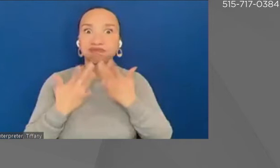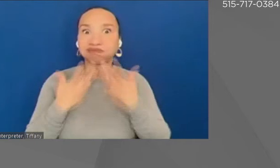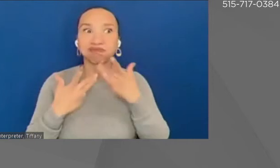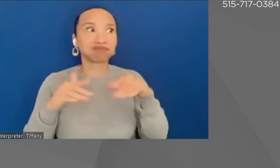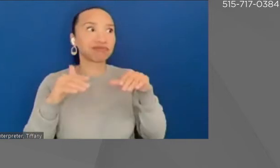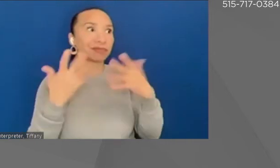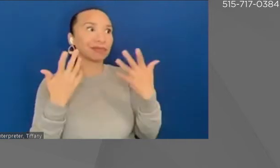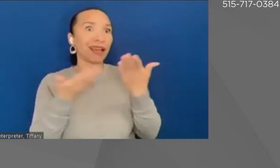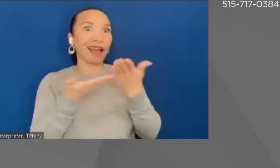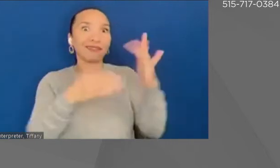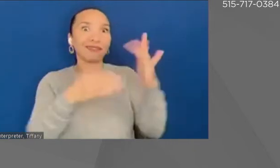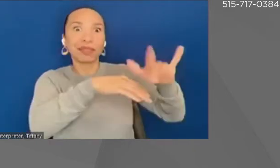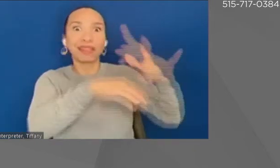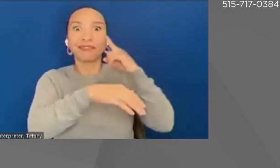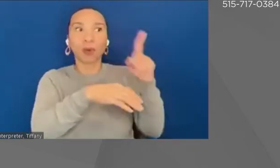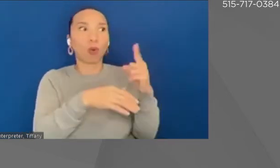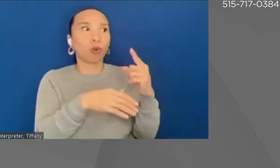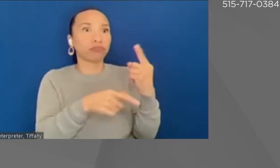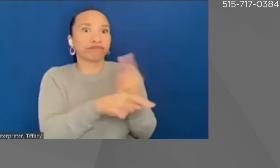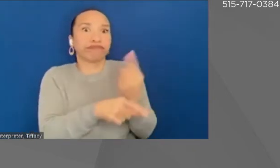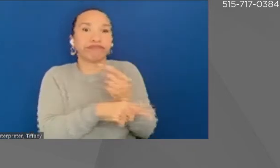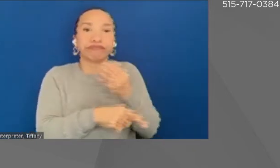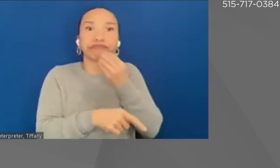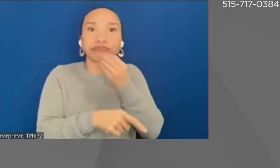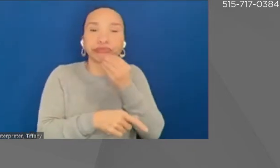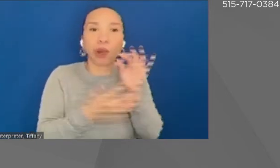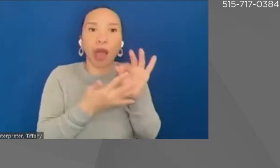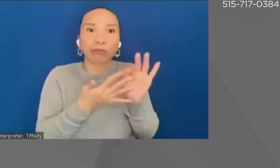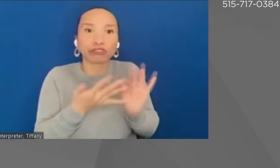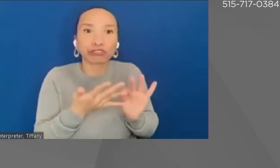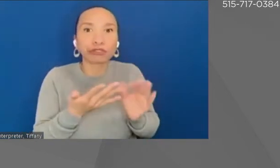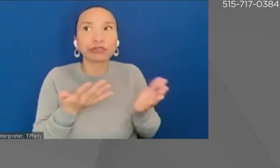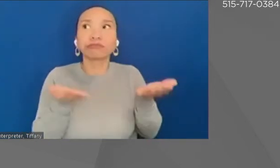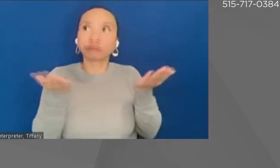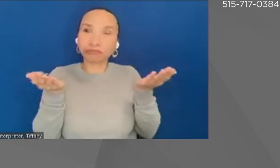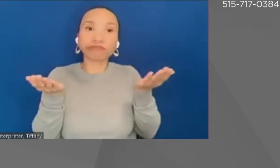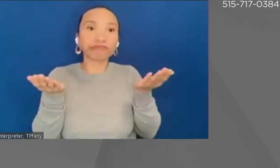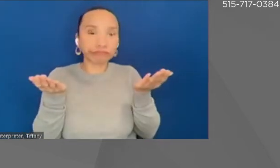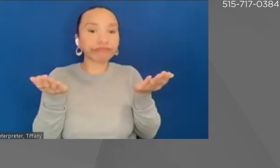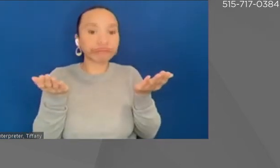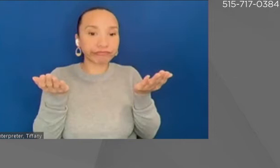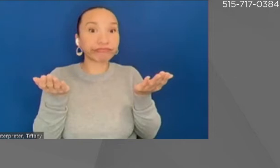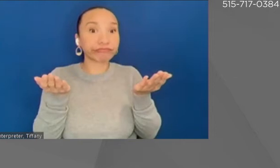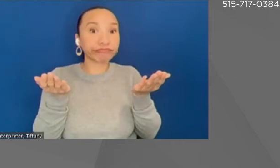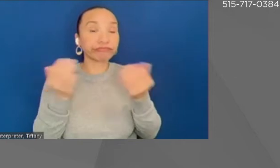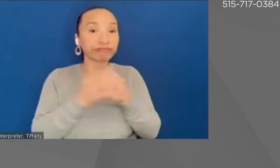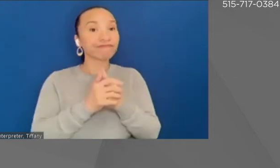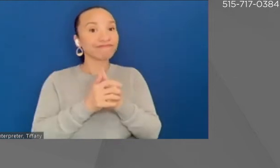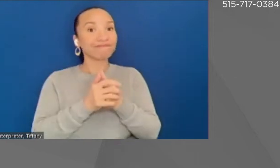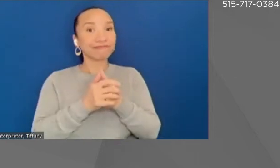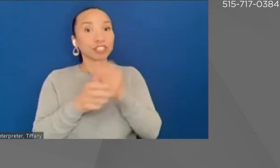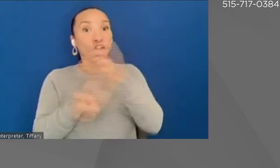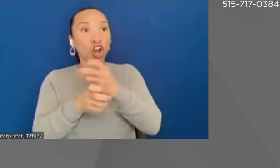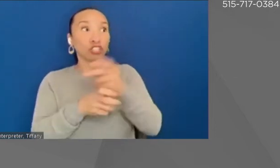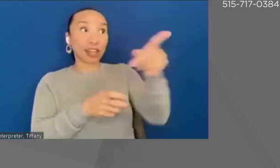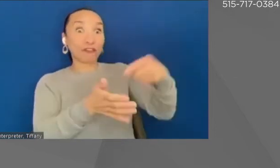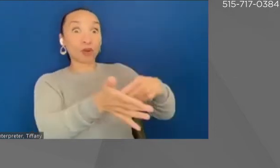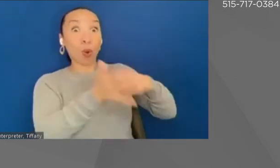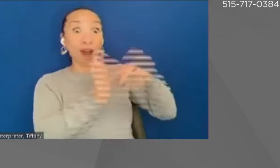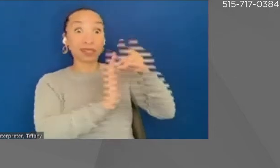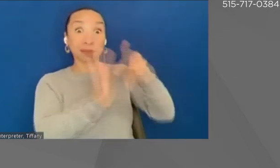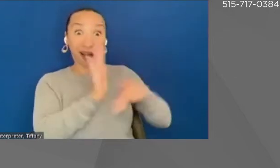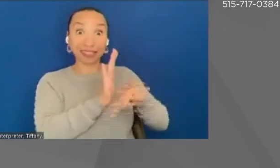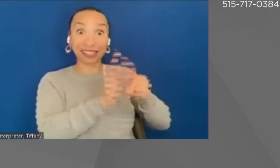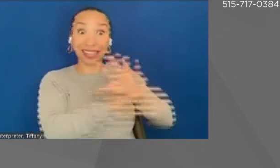viable grocery options. And so, that obviously takes policy input, and so both at the state